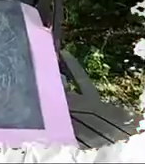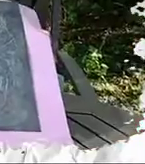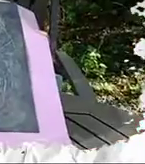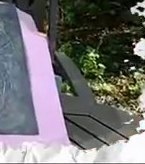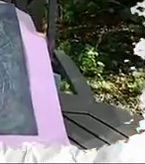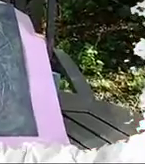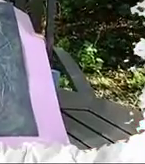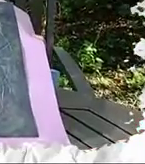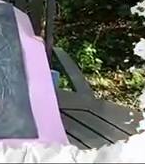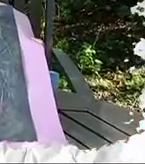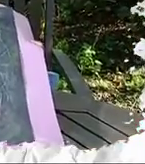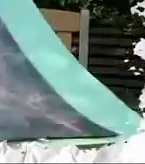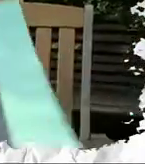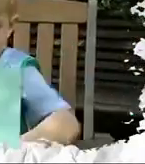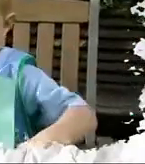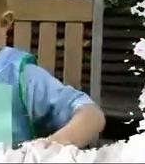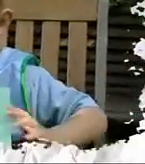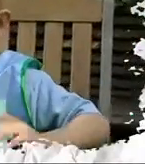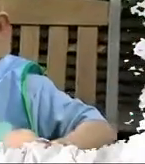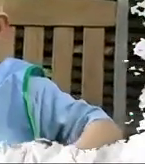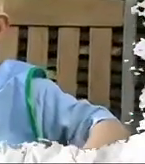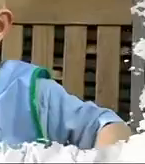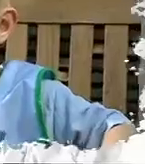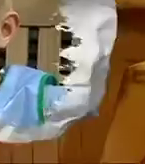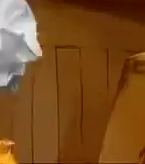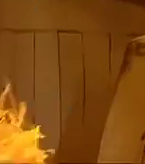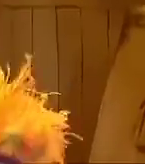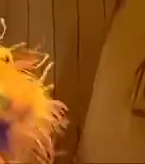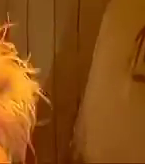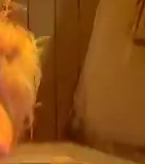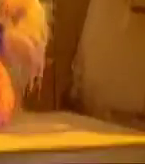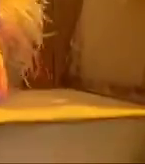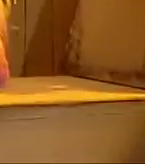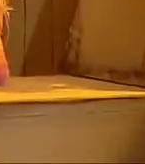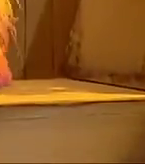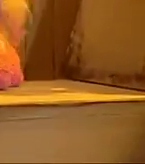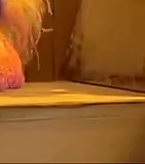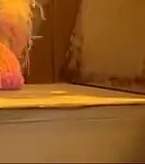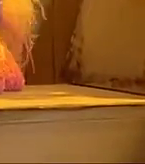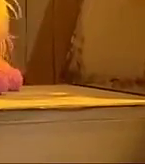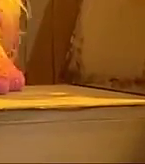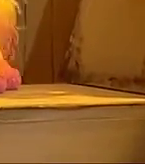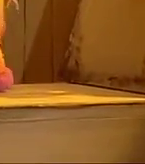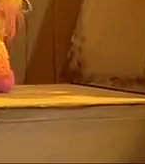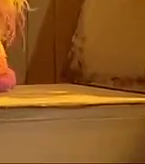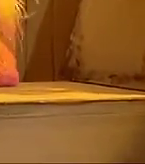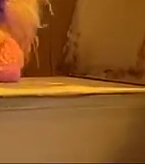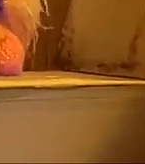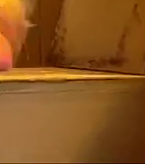of the night. The paper made the chalks look bright. Now it's time to pack